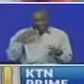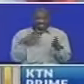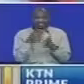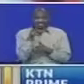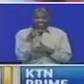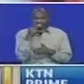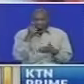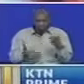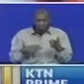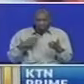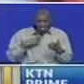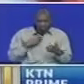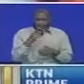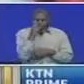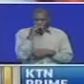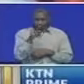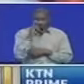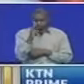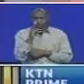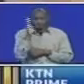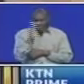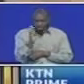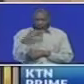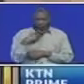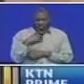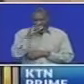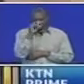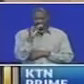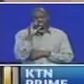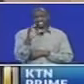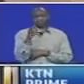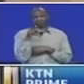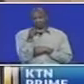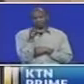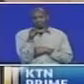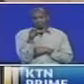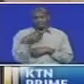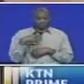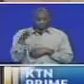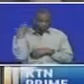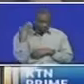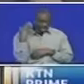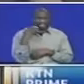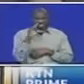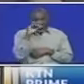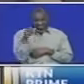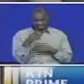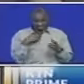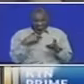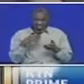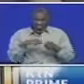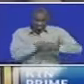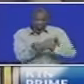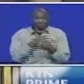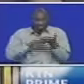led to the siphoning of 2.2 billion shillings from the judiciary's coffers. The former chief registrar has also refuted those